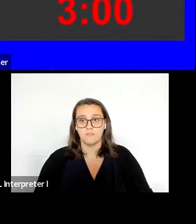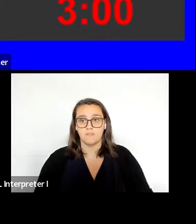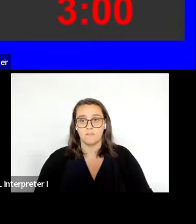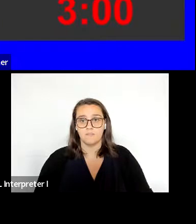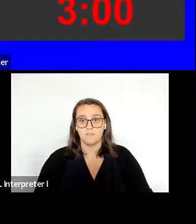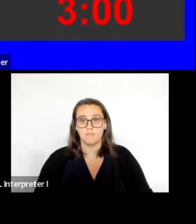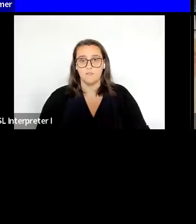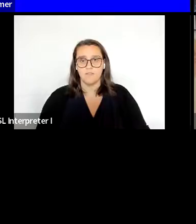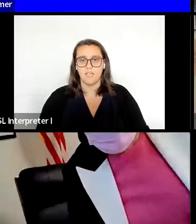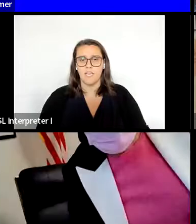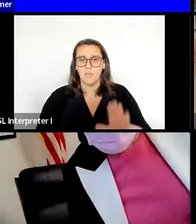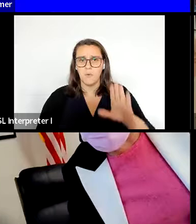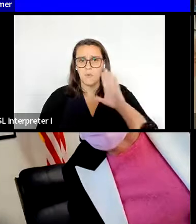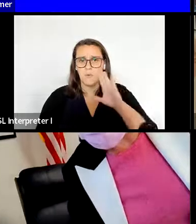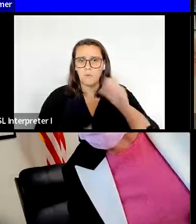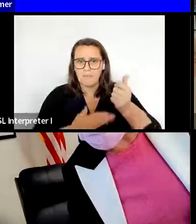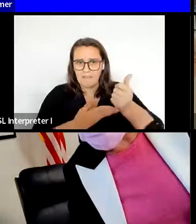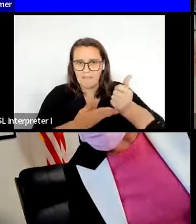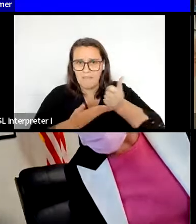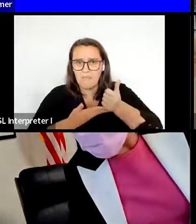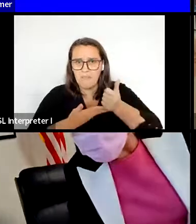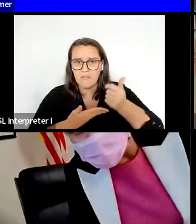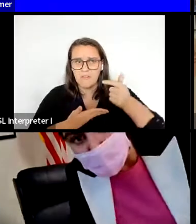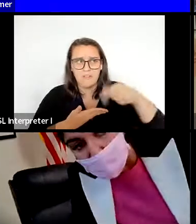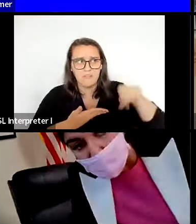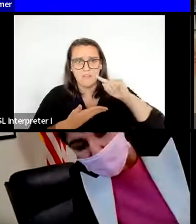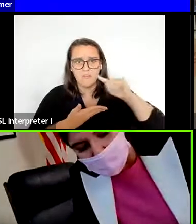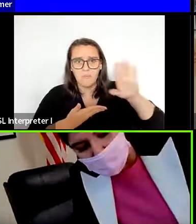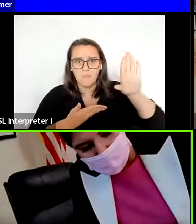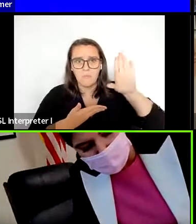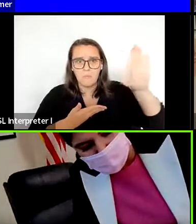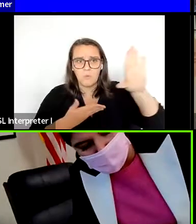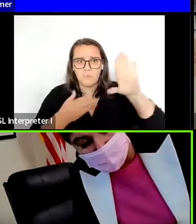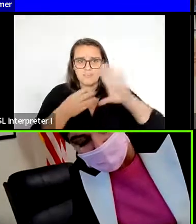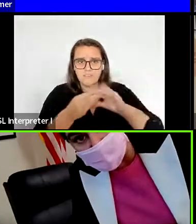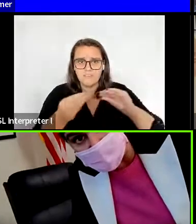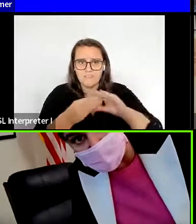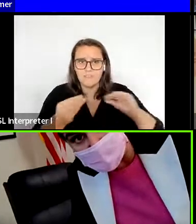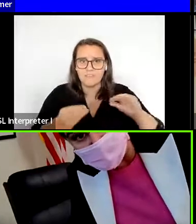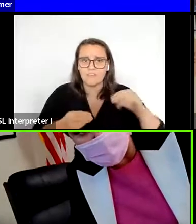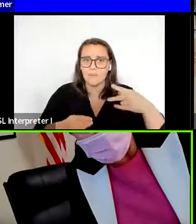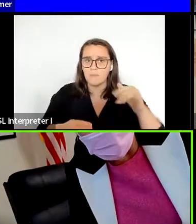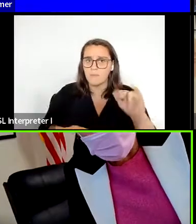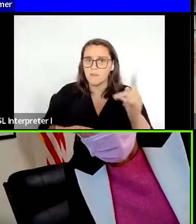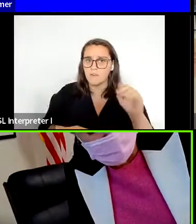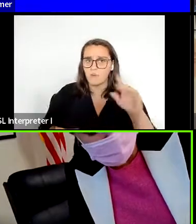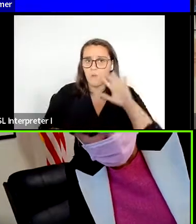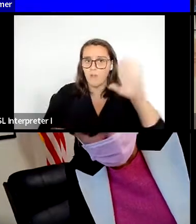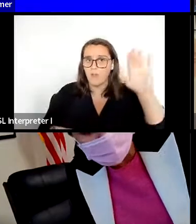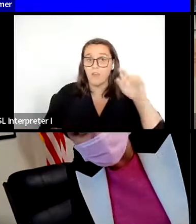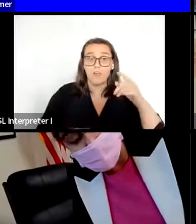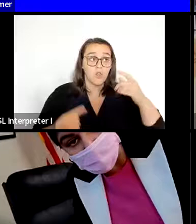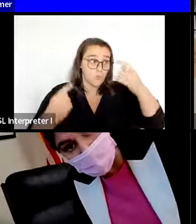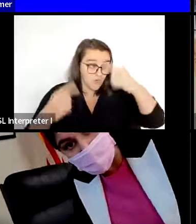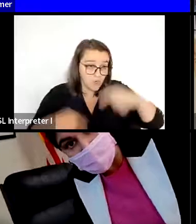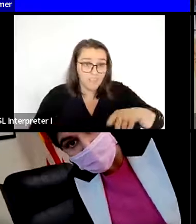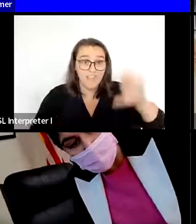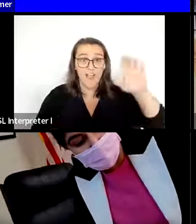It would be helpful if folks would speak up, please. Aye. We'll try again. All those in favor say